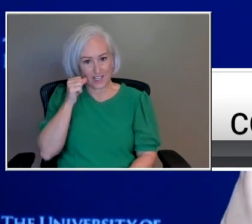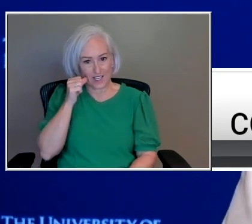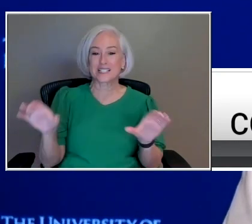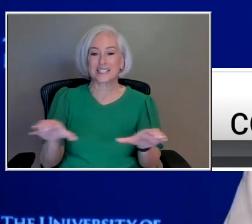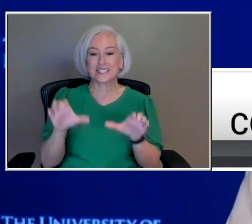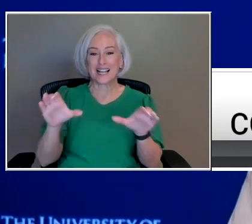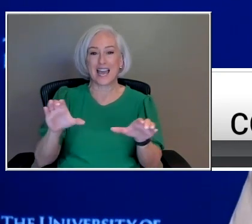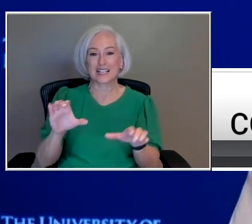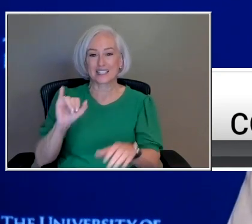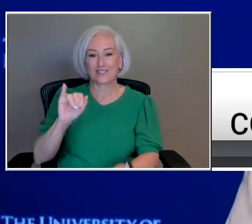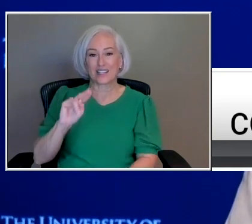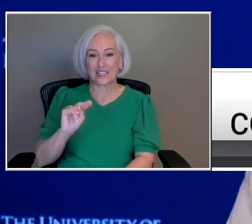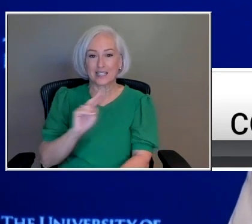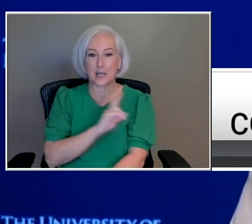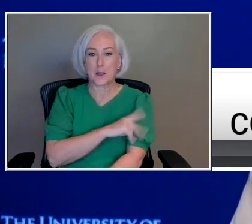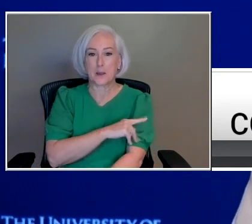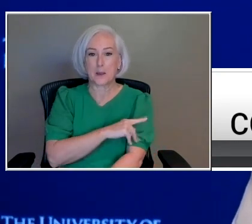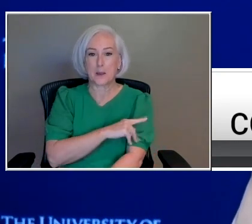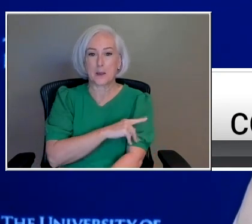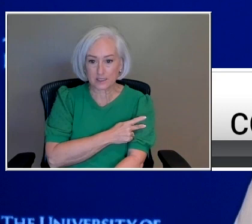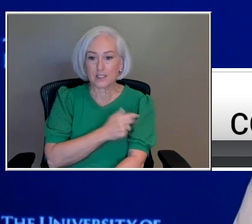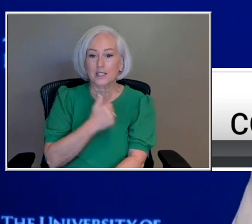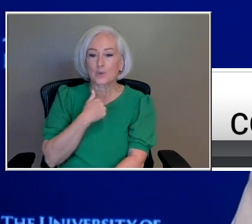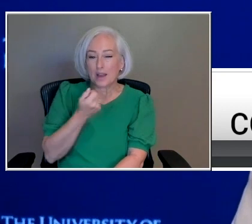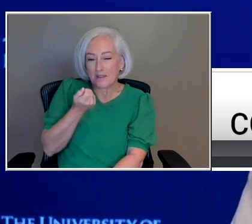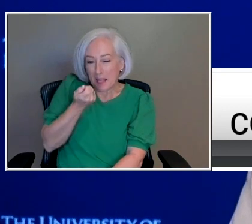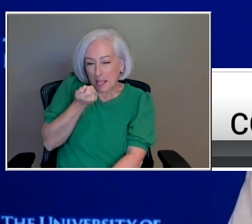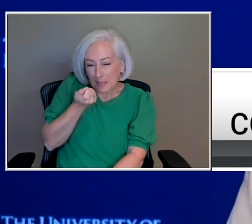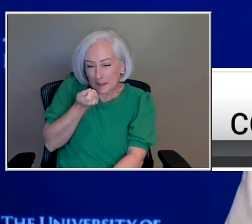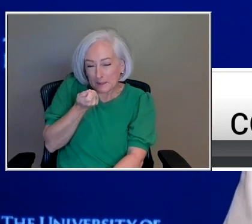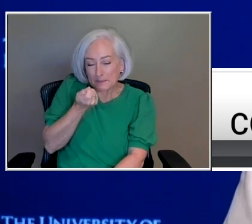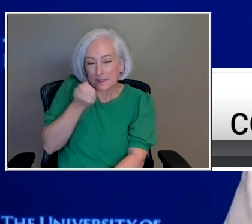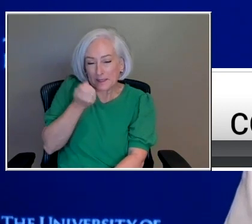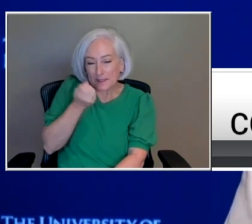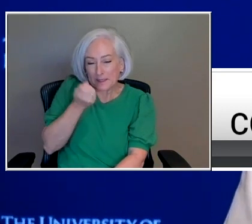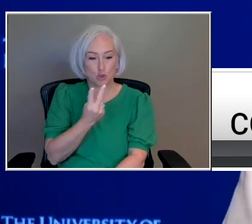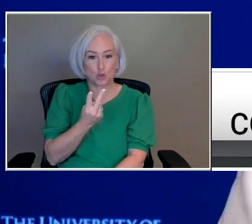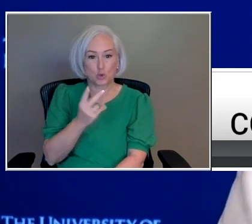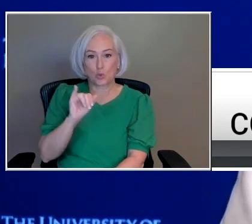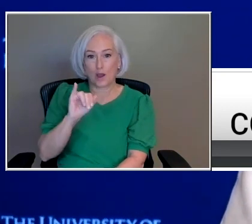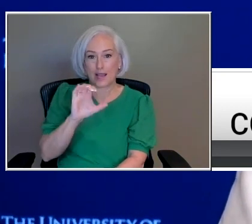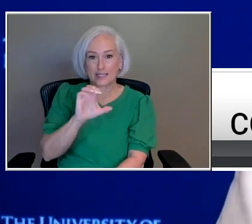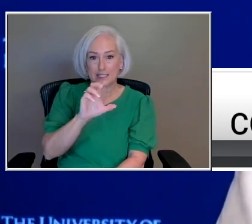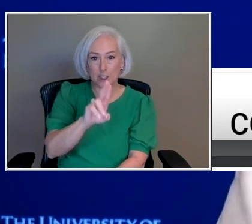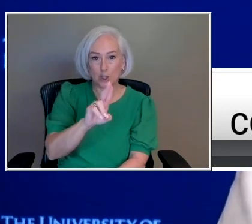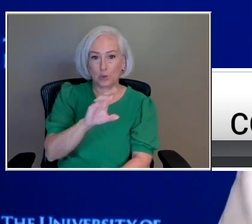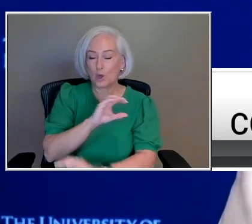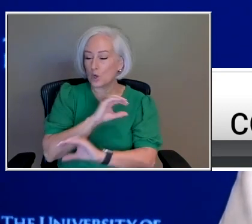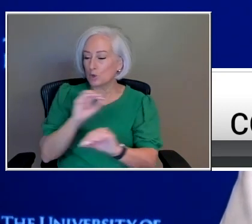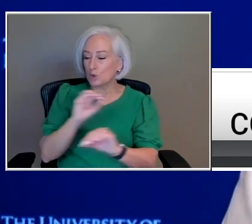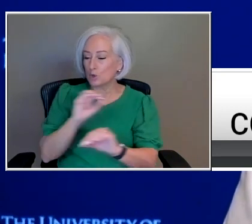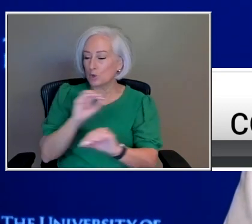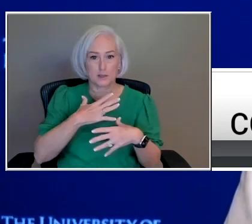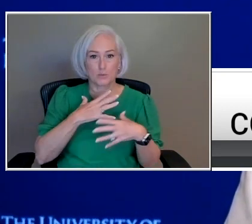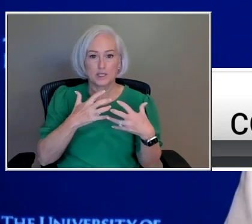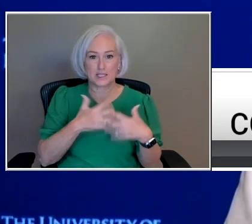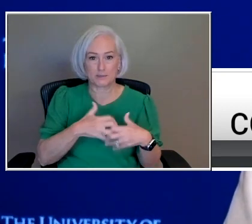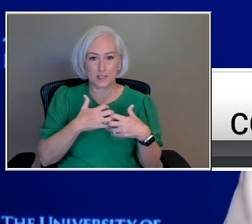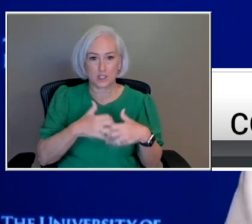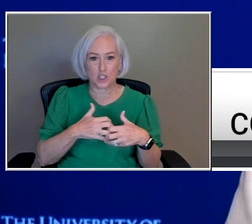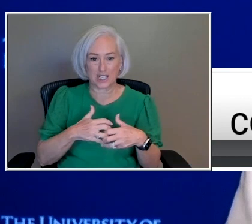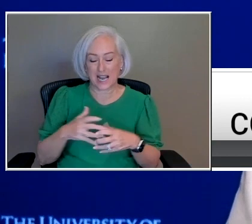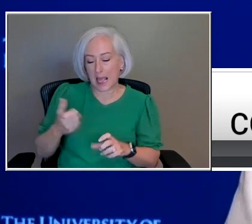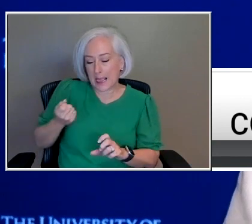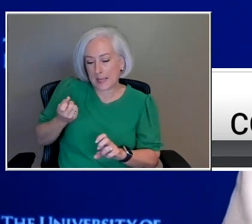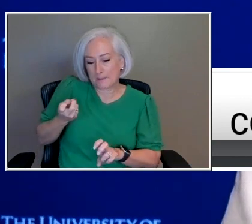We do have a little bit of information about those. We have 2 in the ICU, but none of those are on the ventilators. It's a little bit harder to get that information now, Jessica, as we have